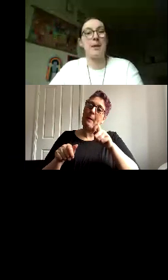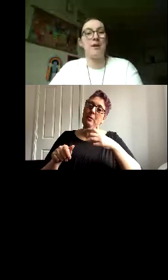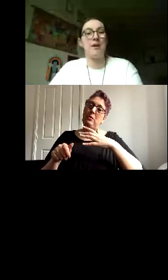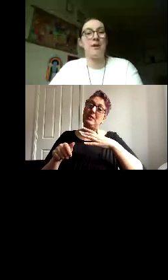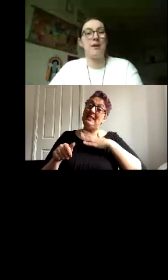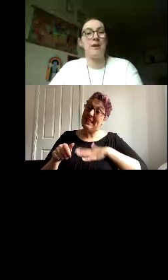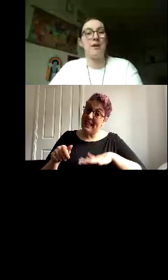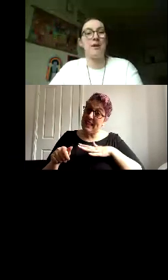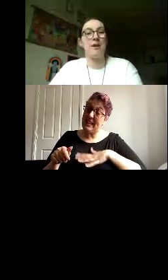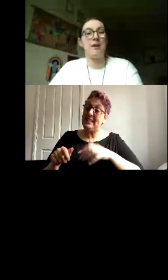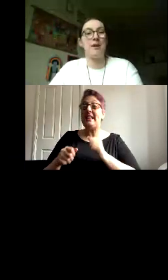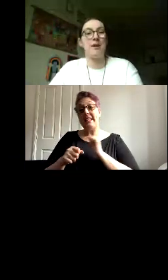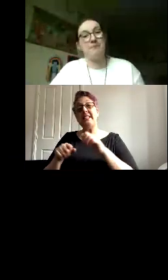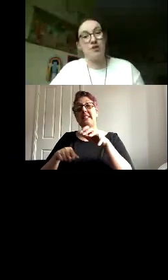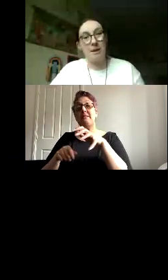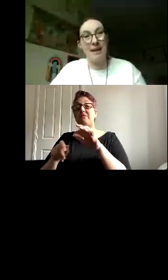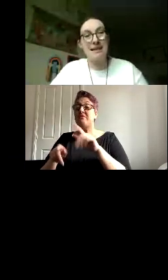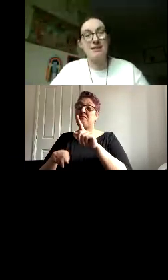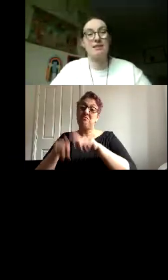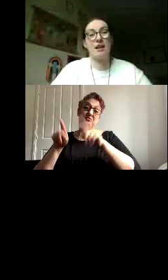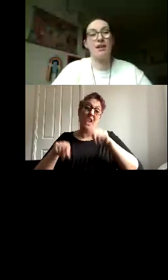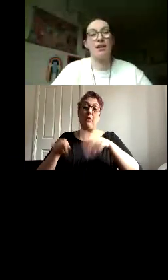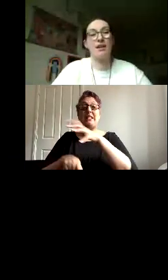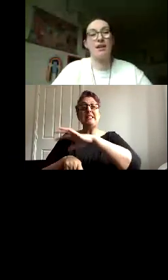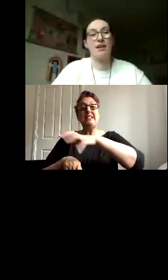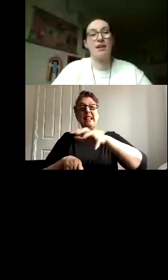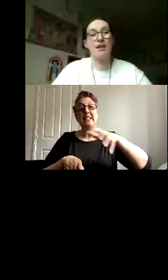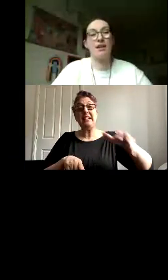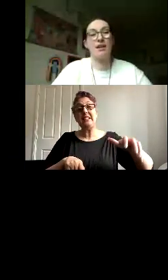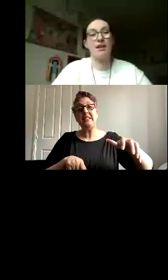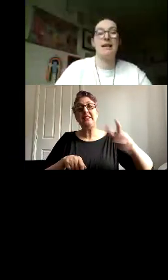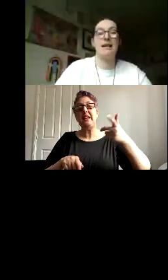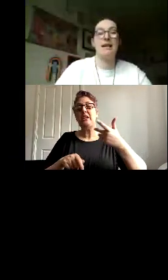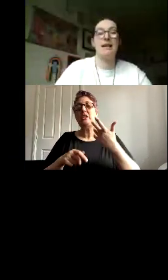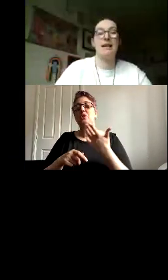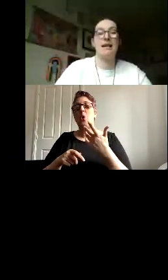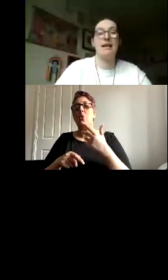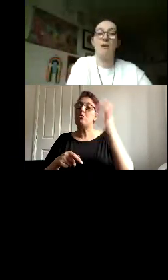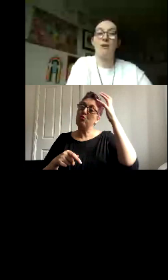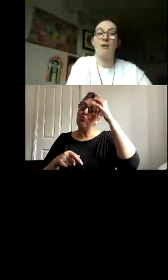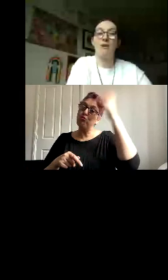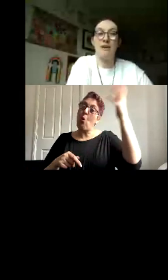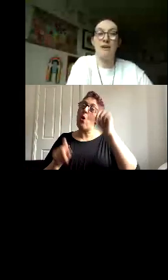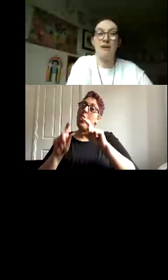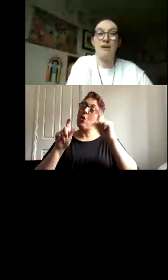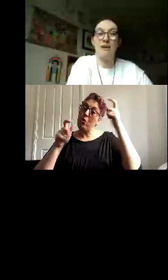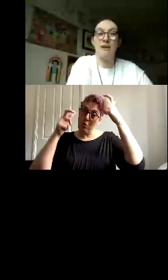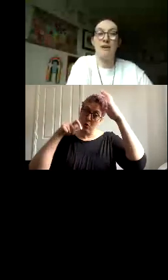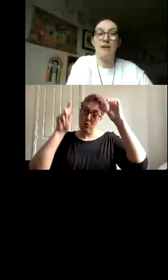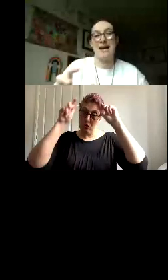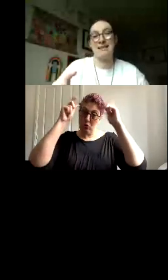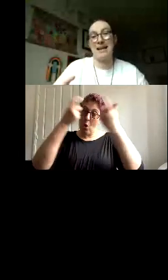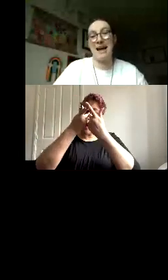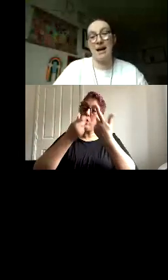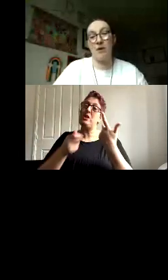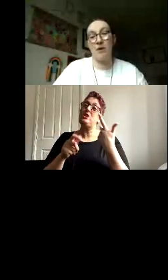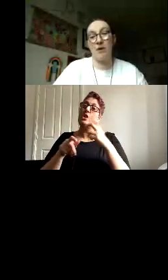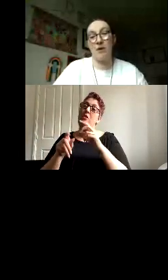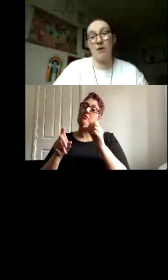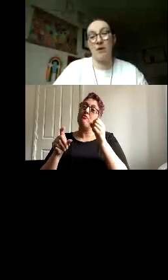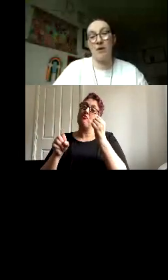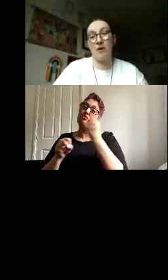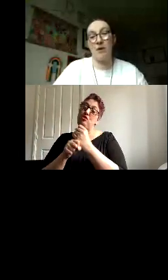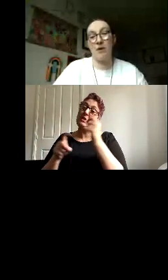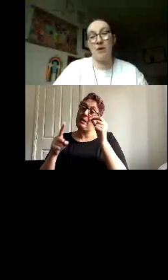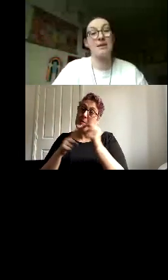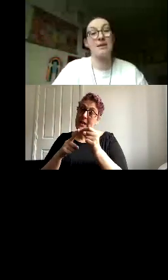The Royal College of GPs has done a lot of work with us about deafness and how they can make generally